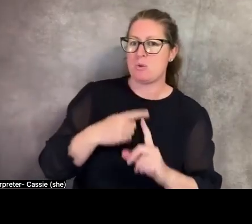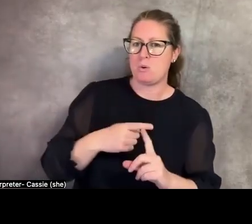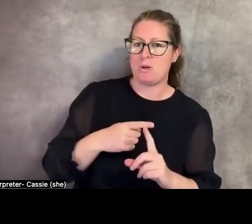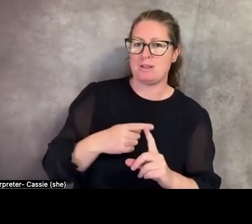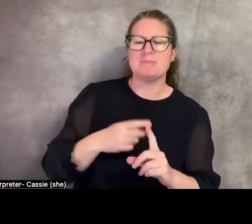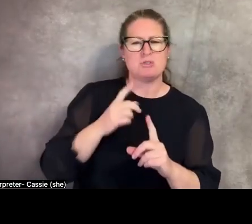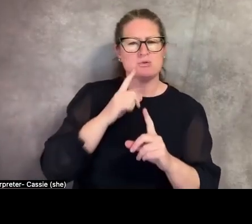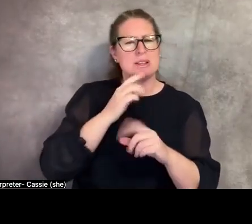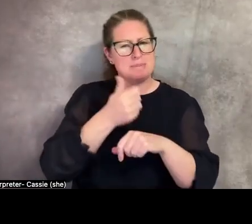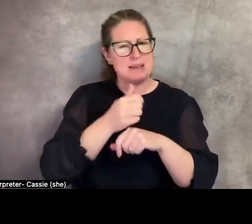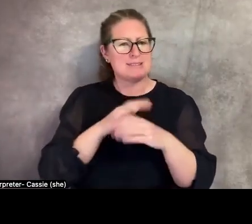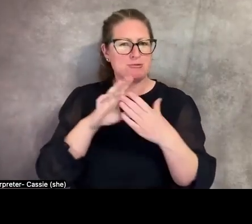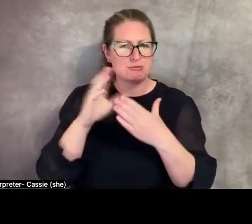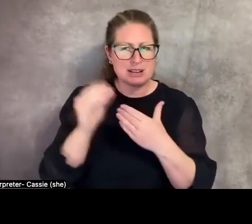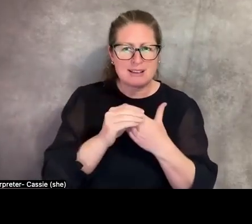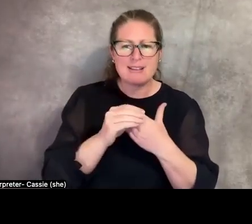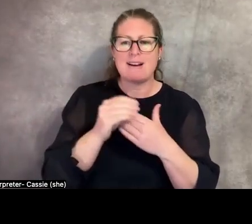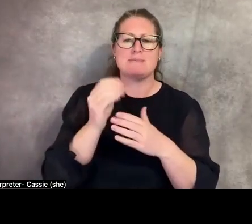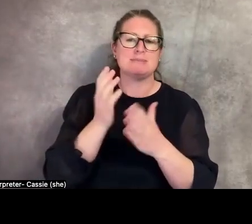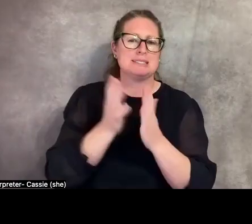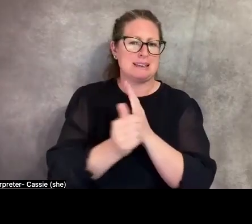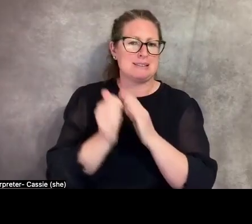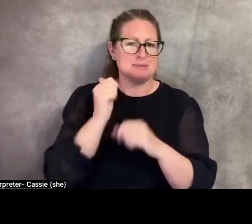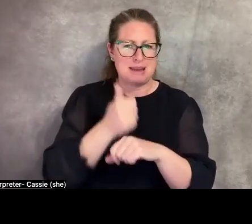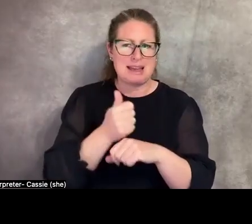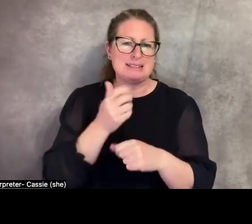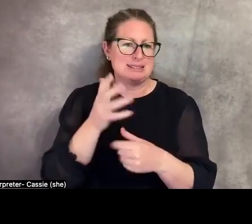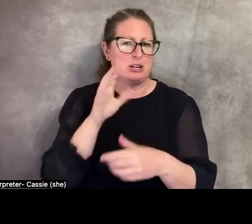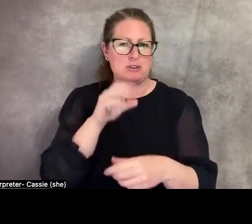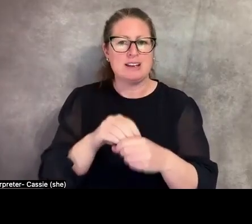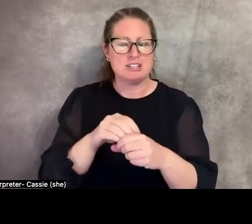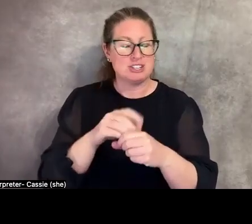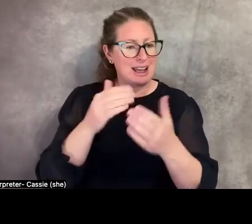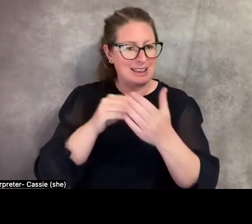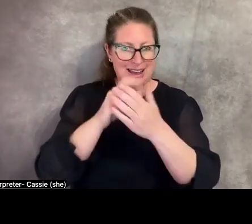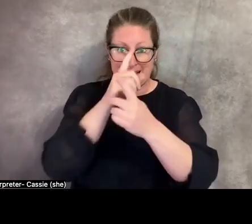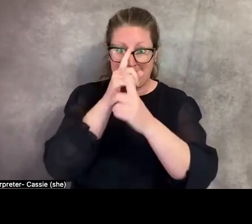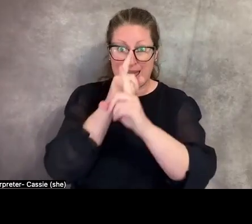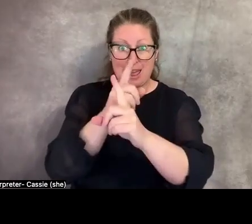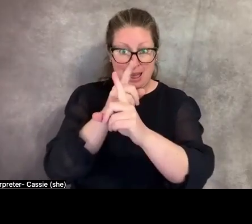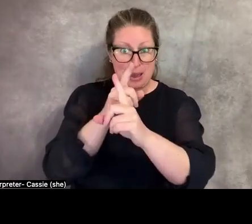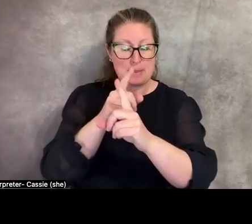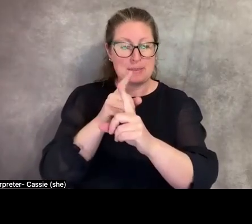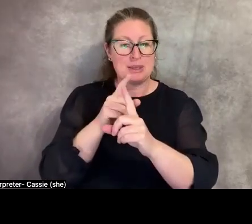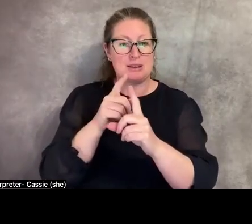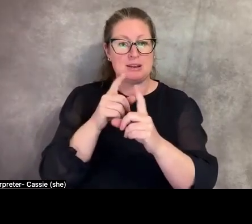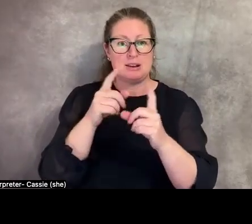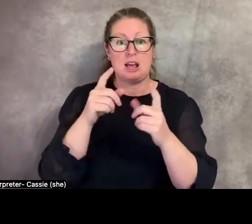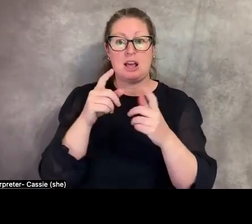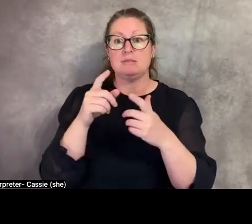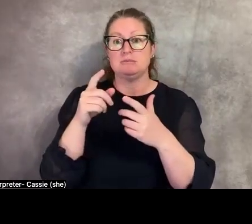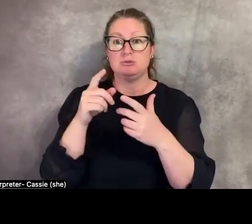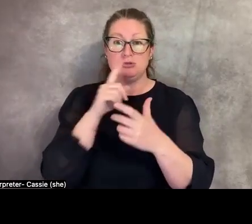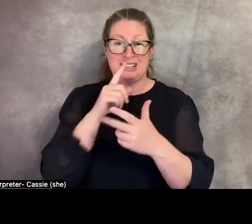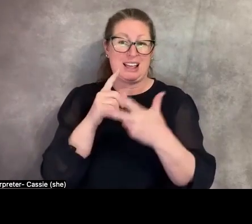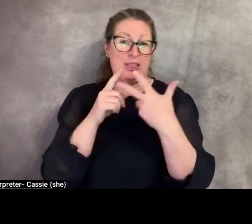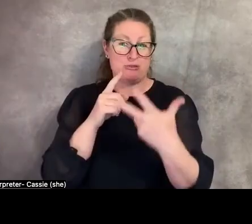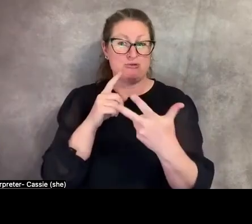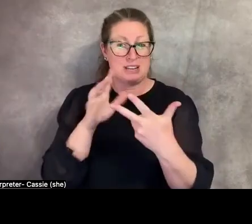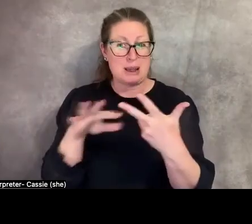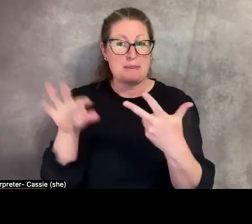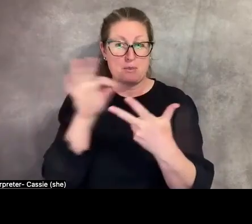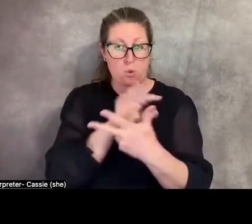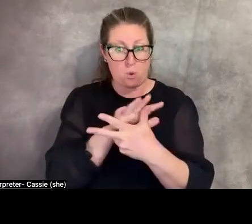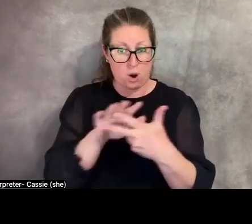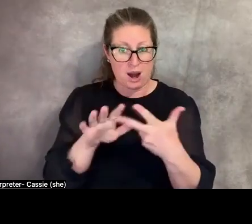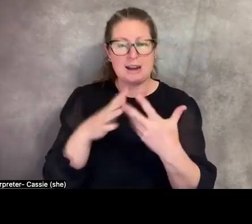and skills-based intervention aimed, again, at wedding these three important contributions